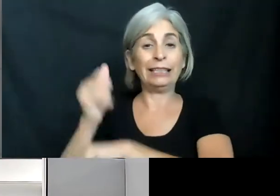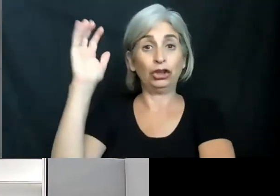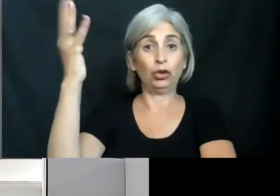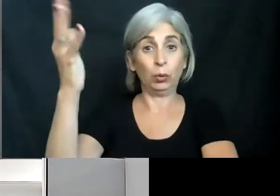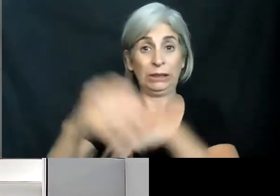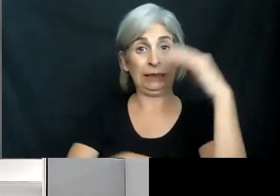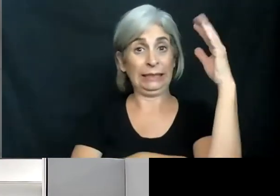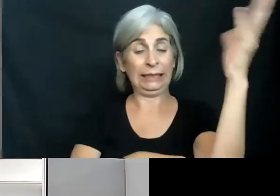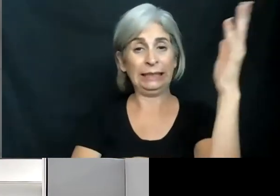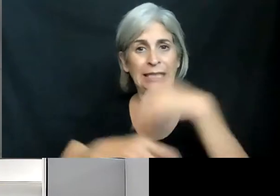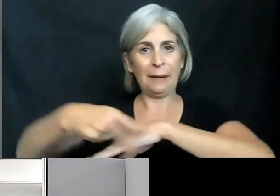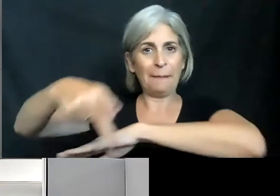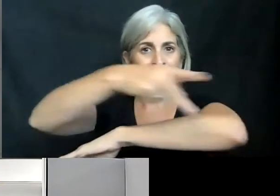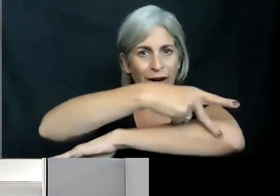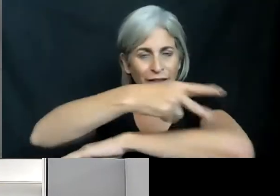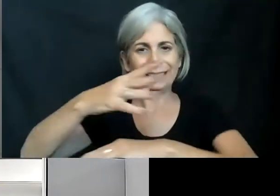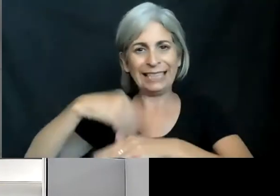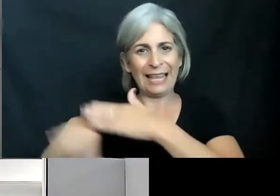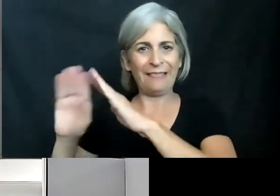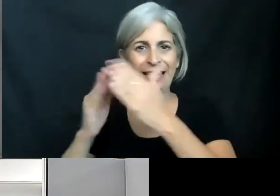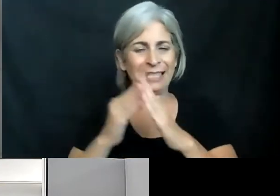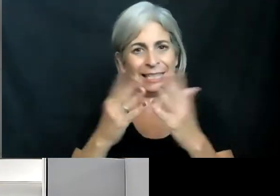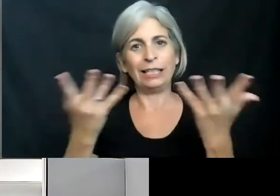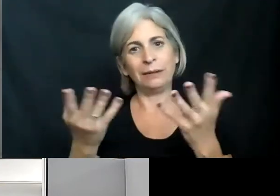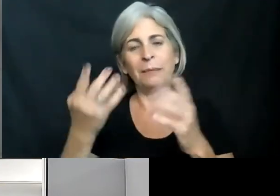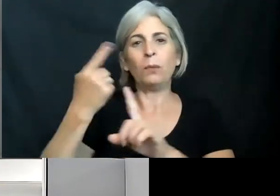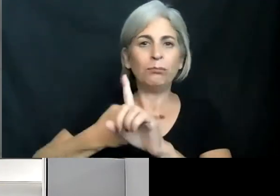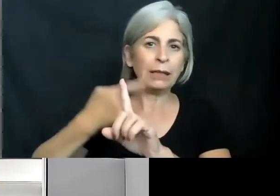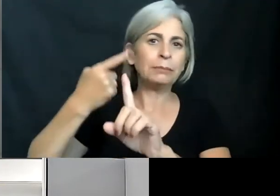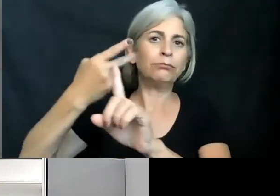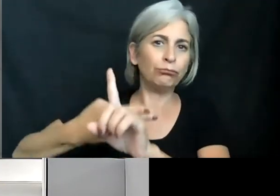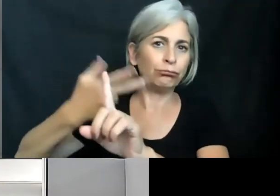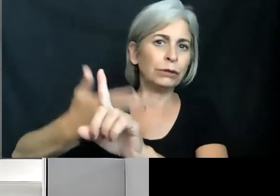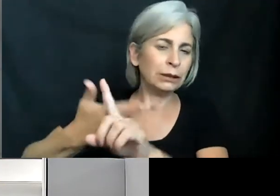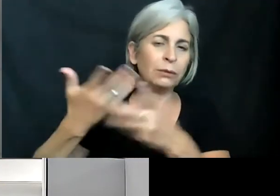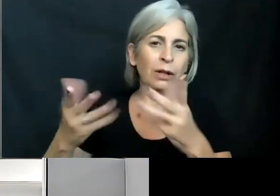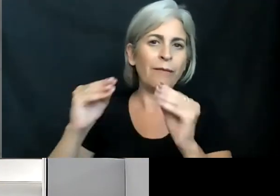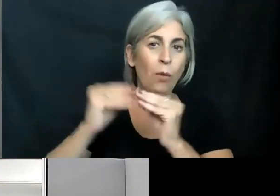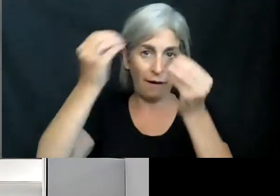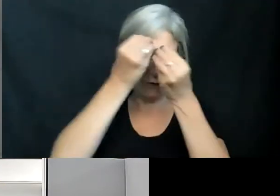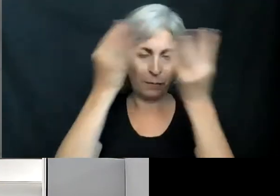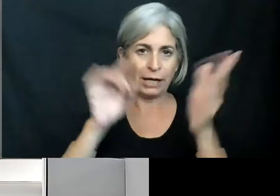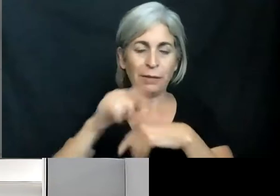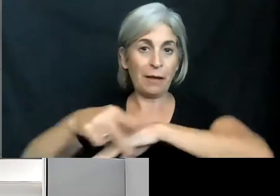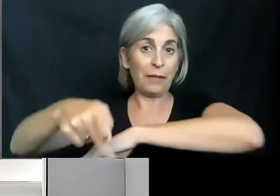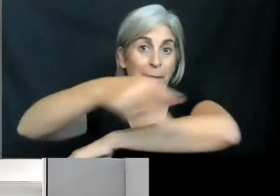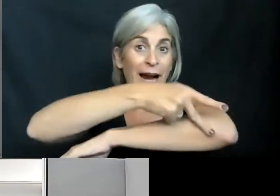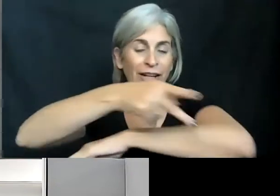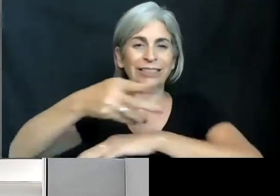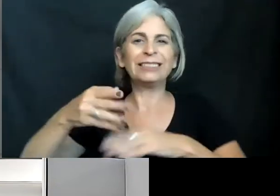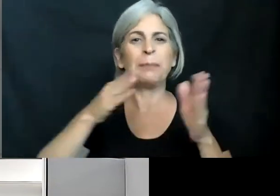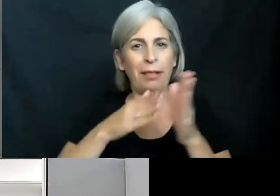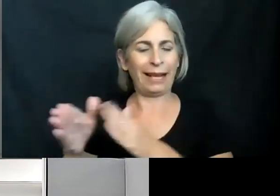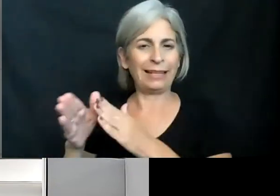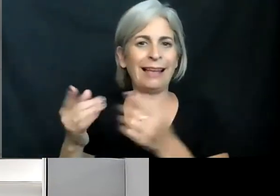the city. So stay tuned within the next few weeks or month, we will have more park plantings coming up.